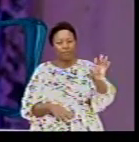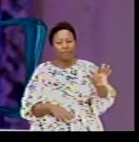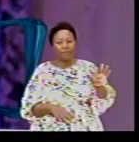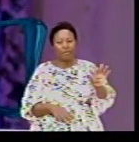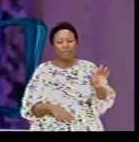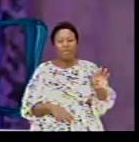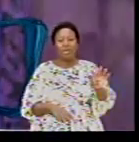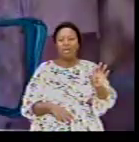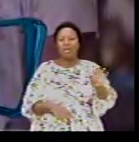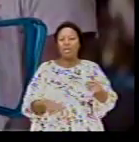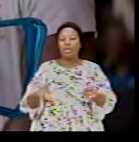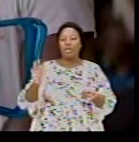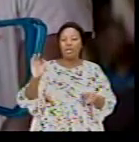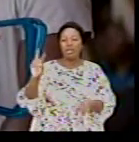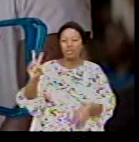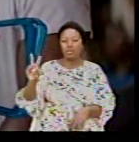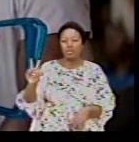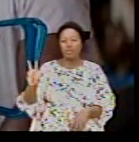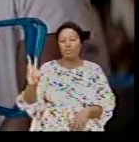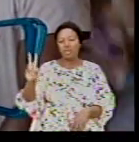+234 915 444 9263. Let's take the number again.